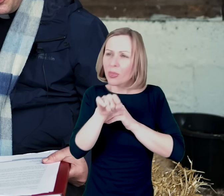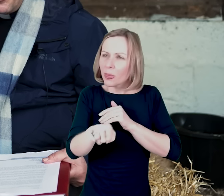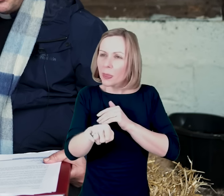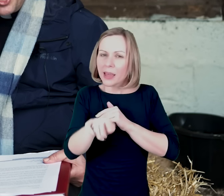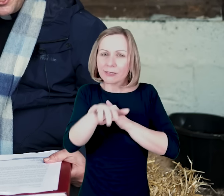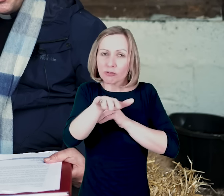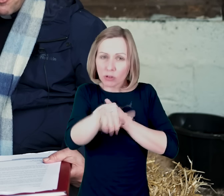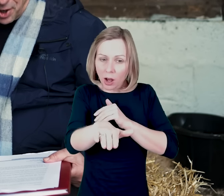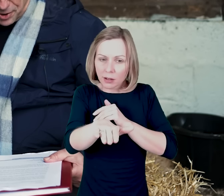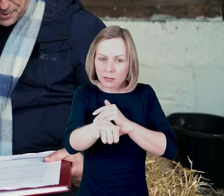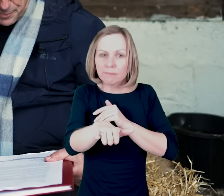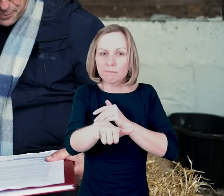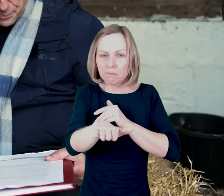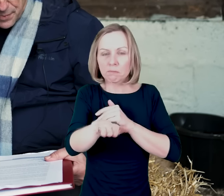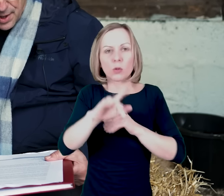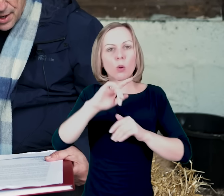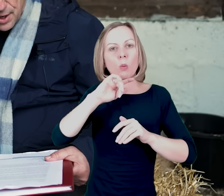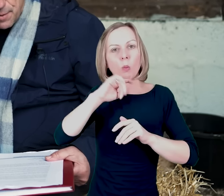child who will change the world.